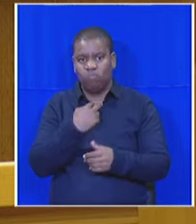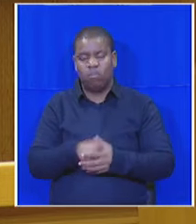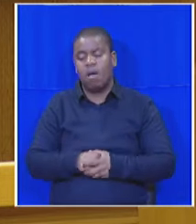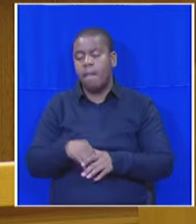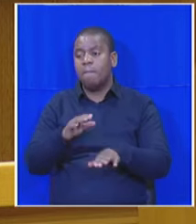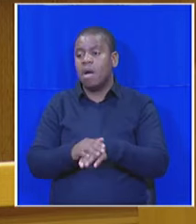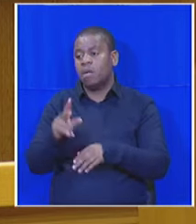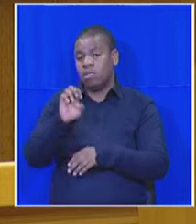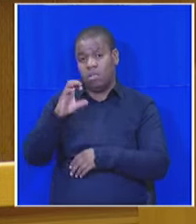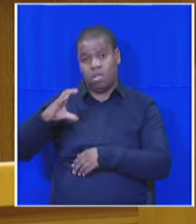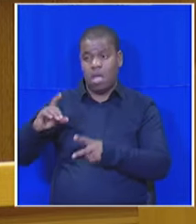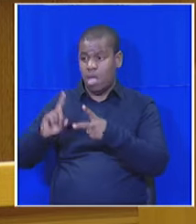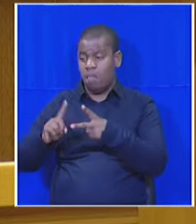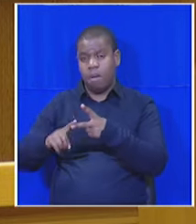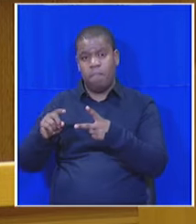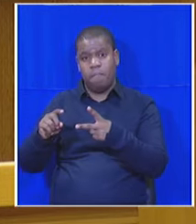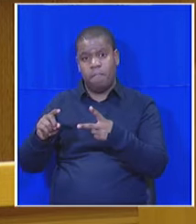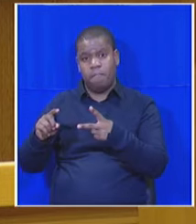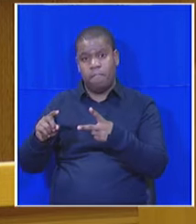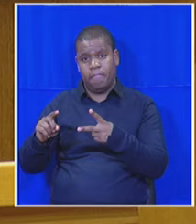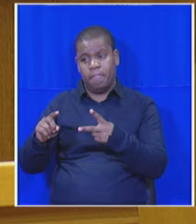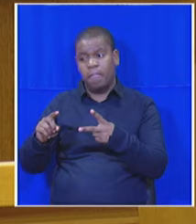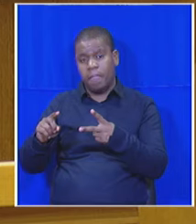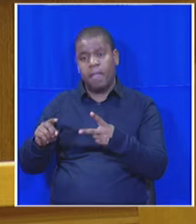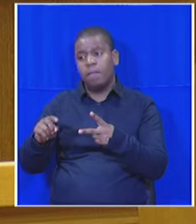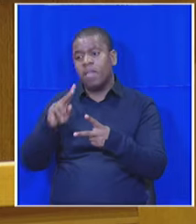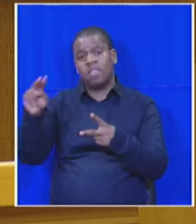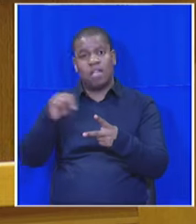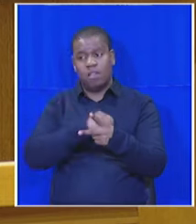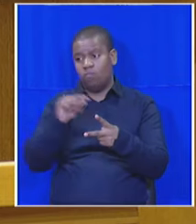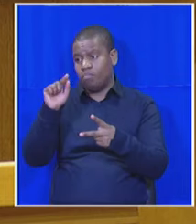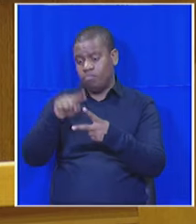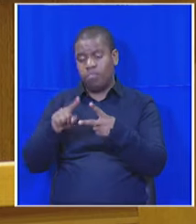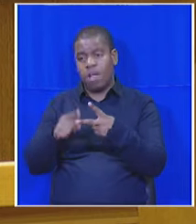iikliniki eziyi-24 nento ekuthiwa yi-community health clinic.